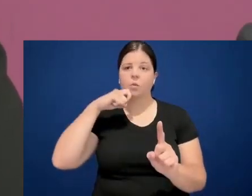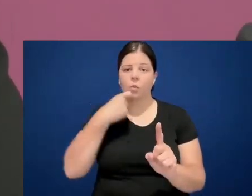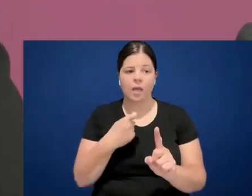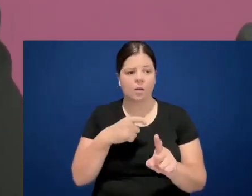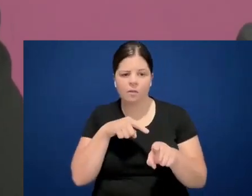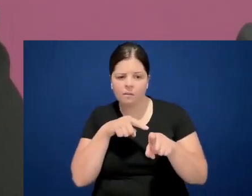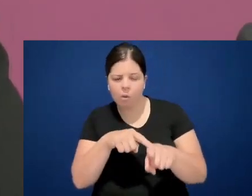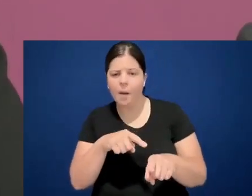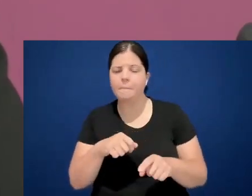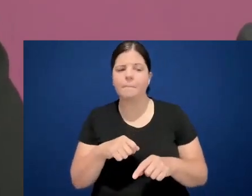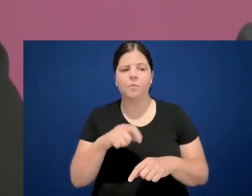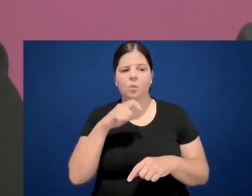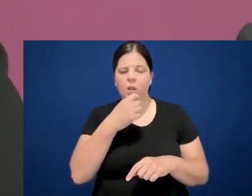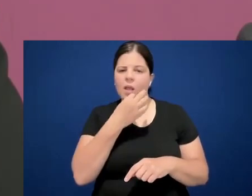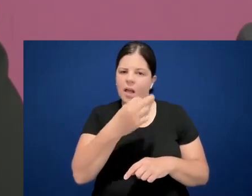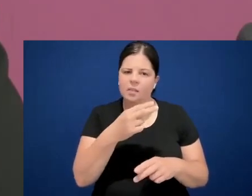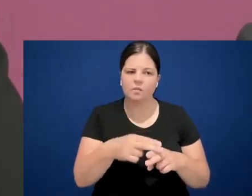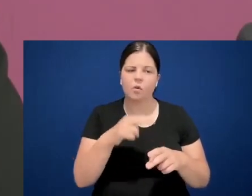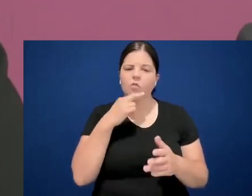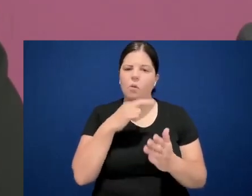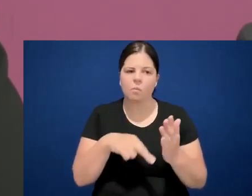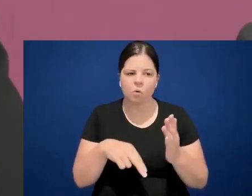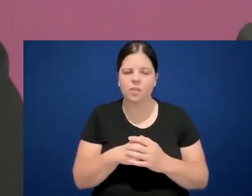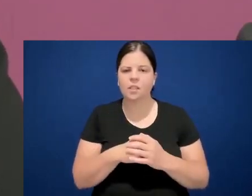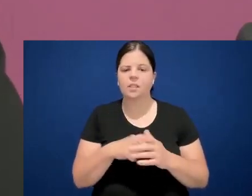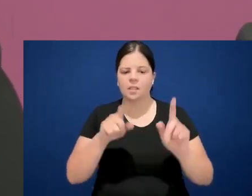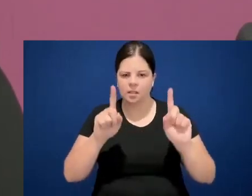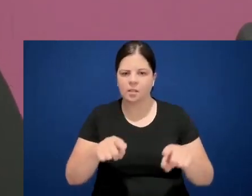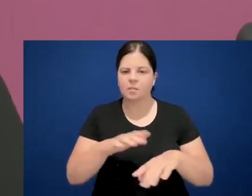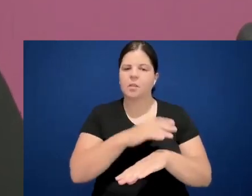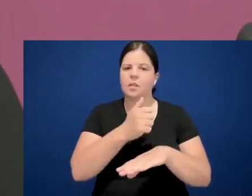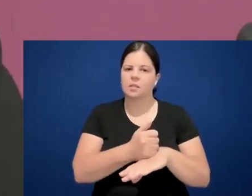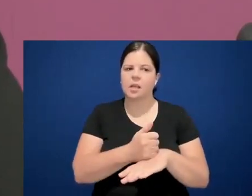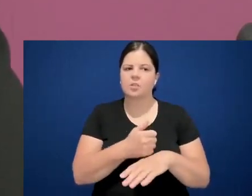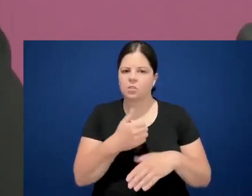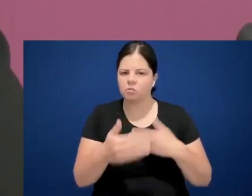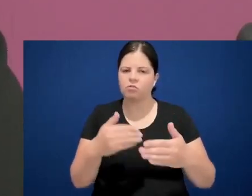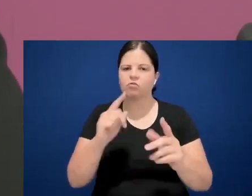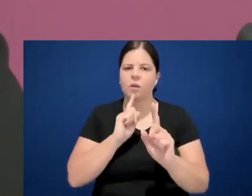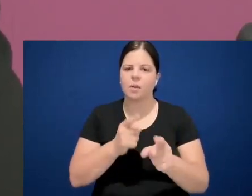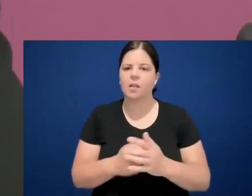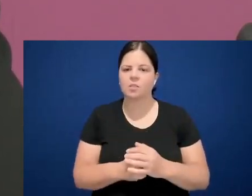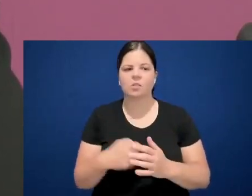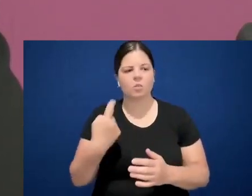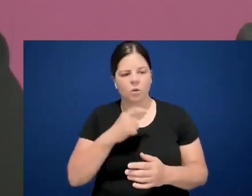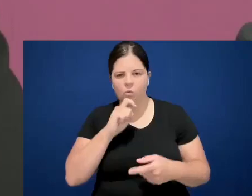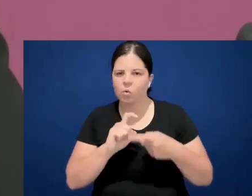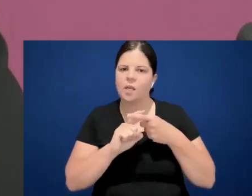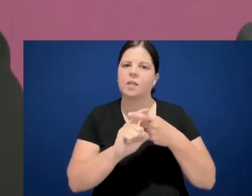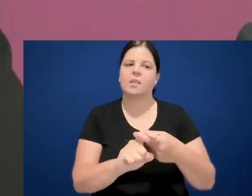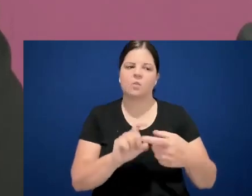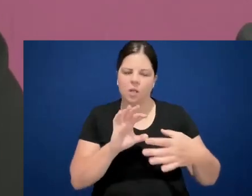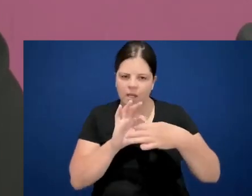for reporting on implementation of those recommendations, and we'll continue to engage. And we can be there